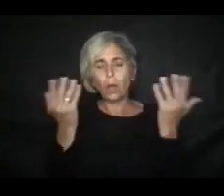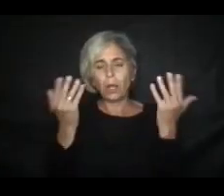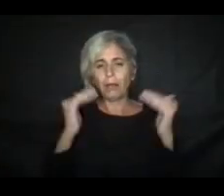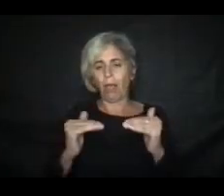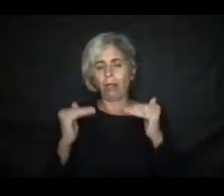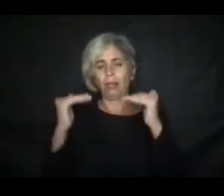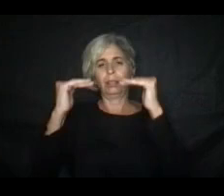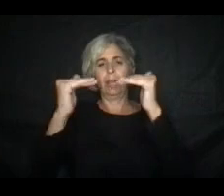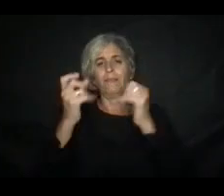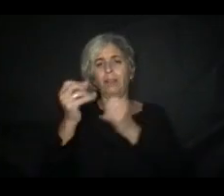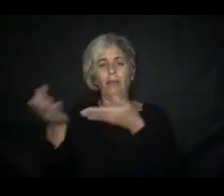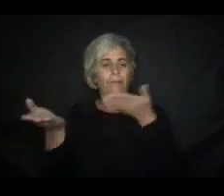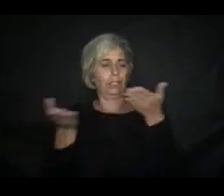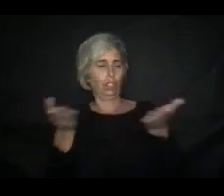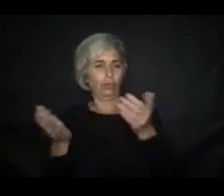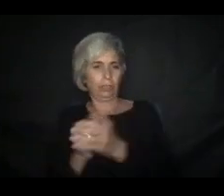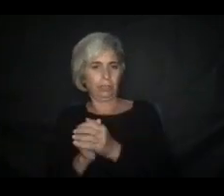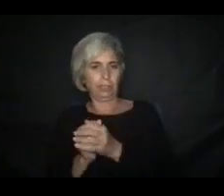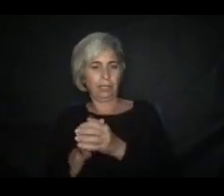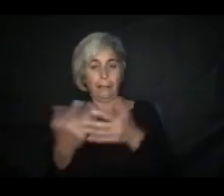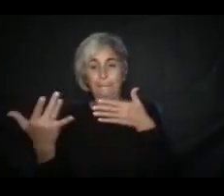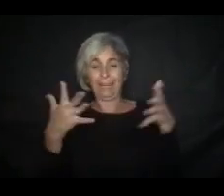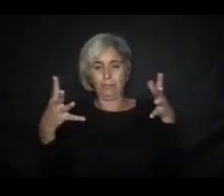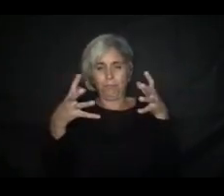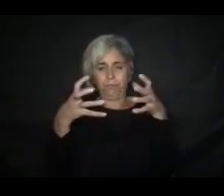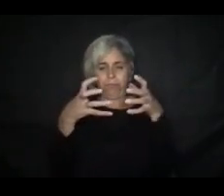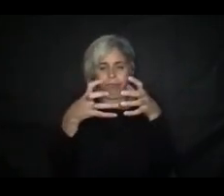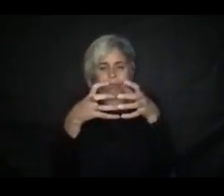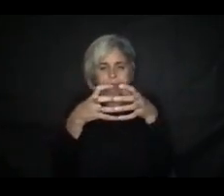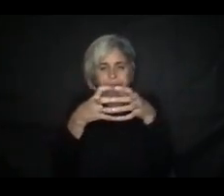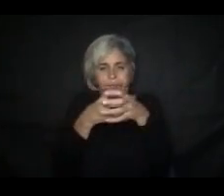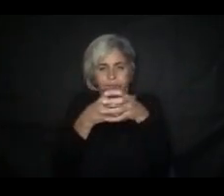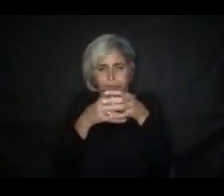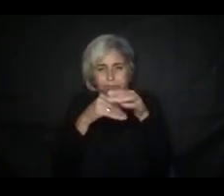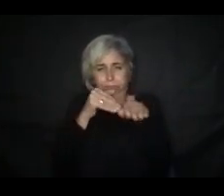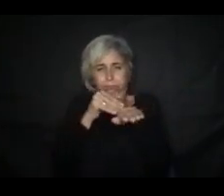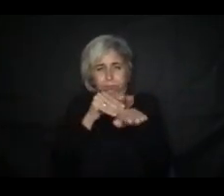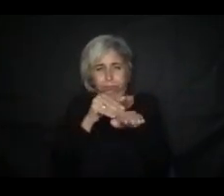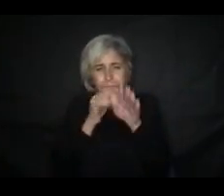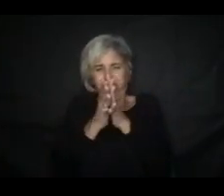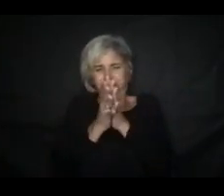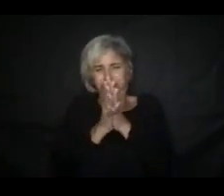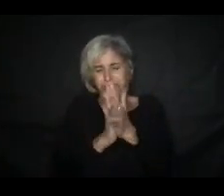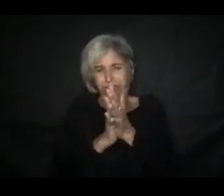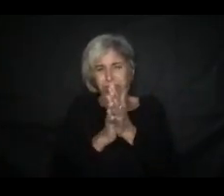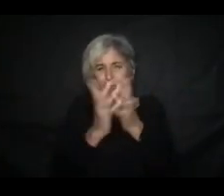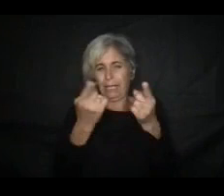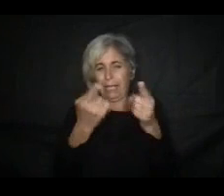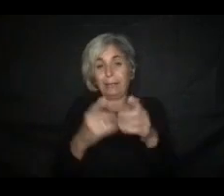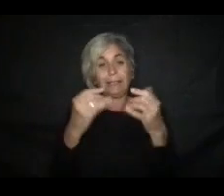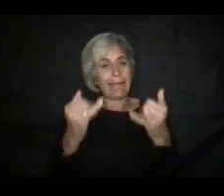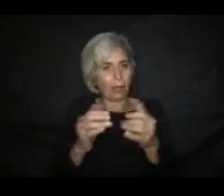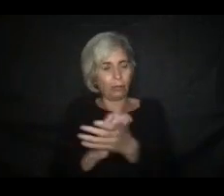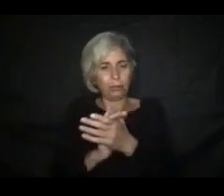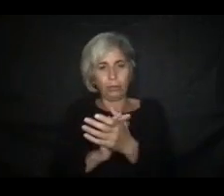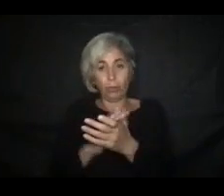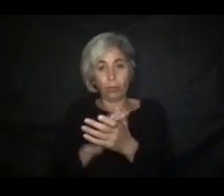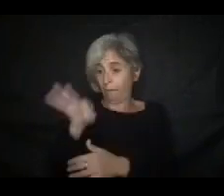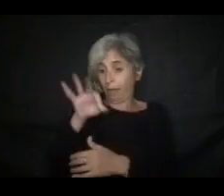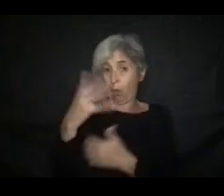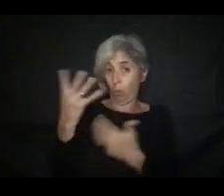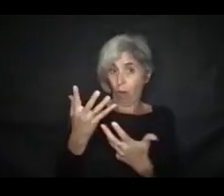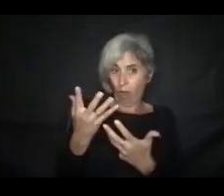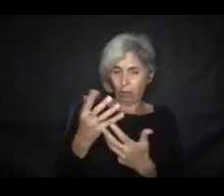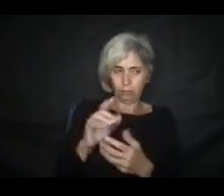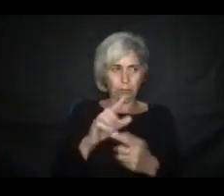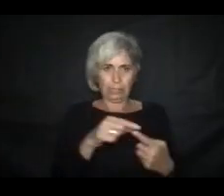and this is essentially the level of congestion that's on the existing roadways today. And what we primarily found is, with the exception